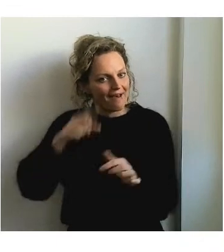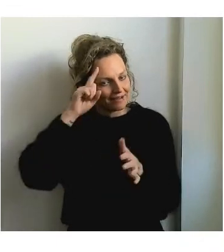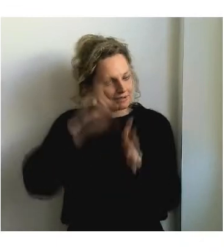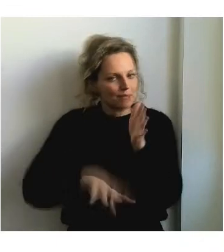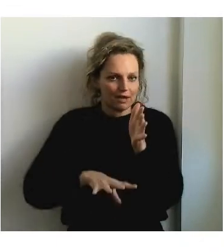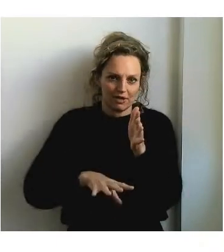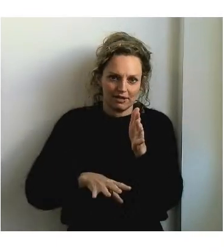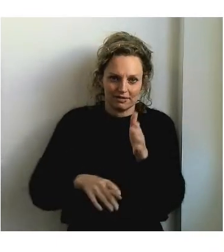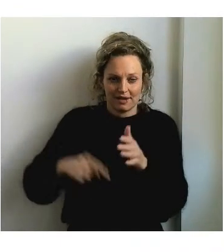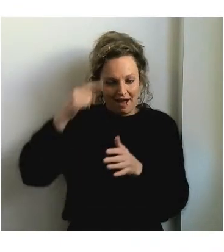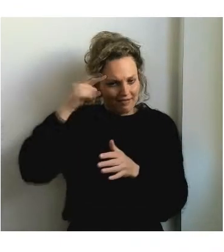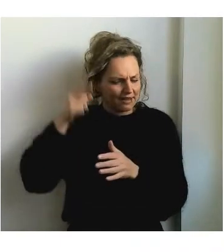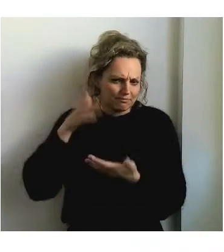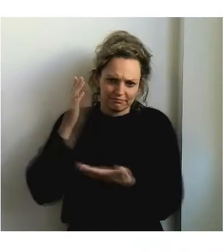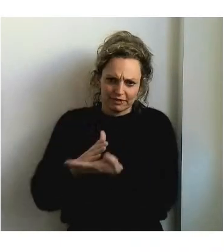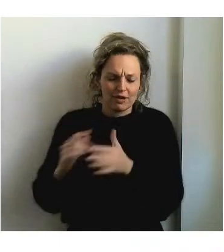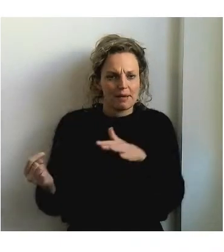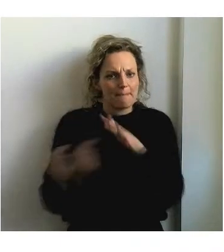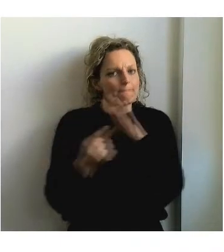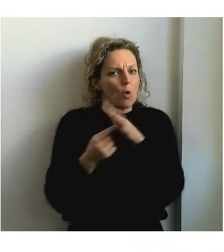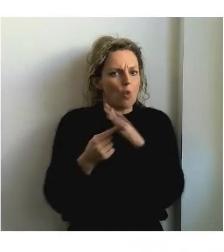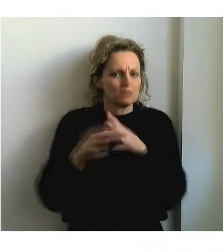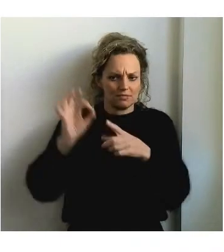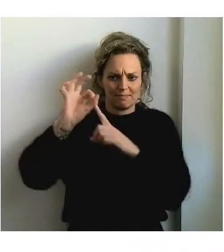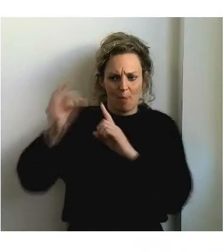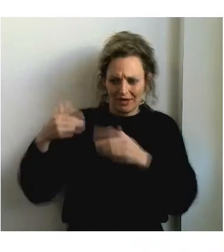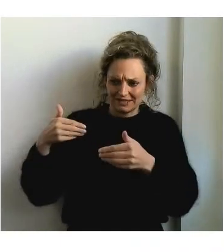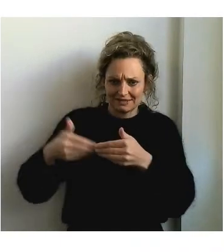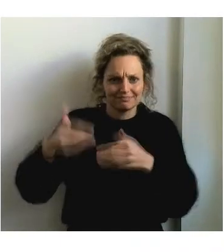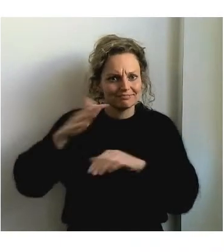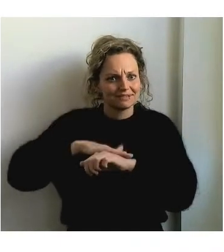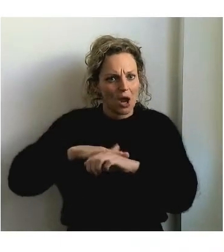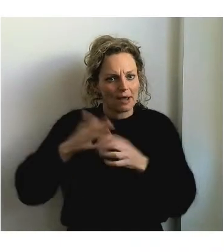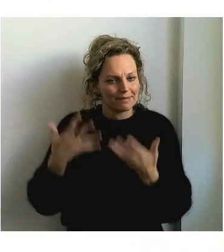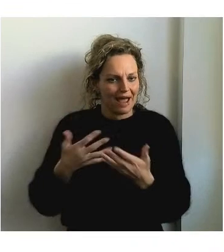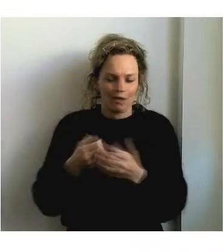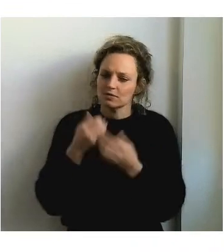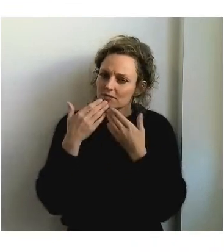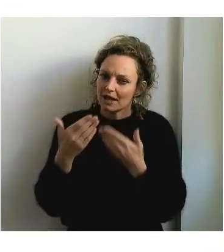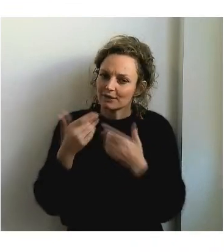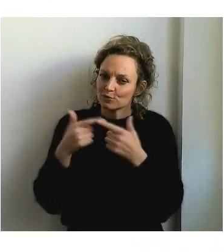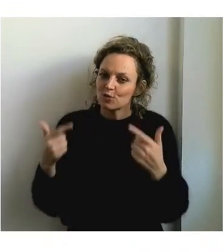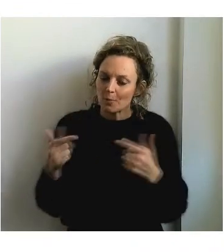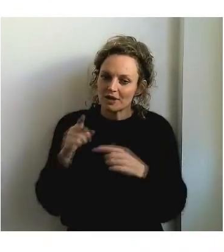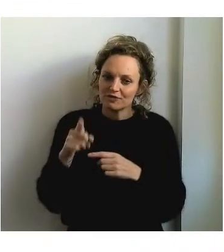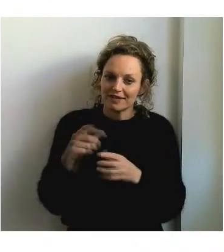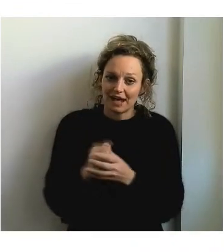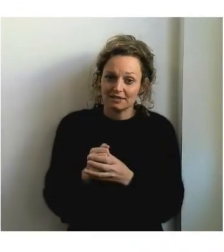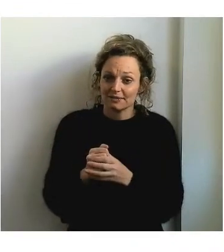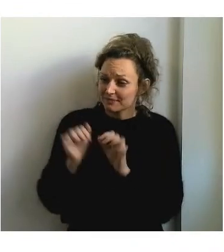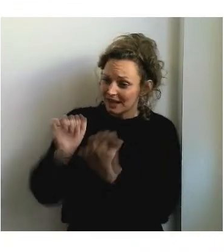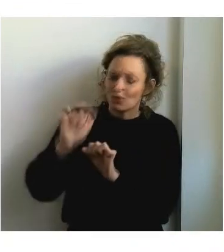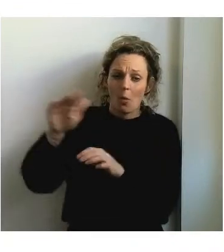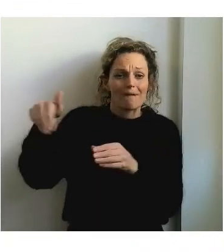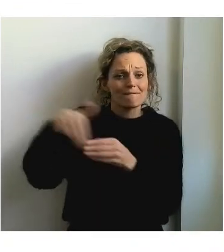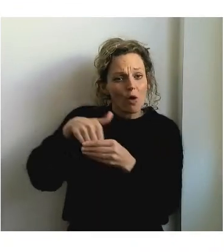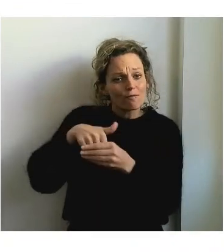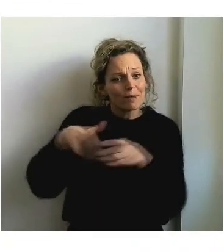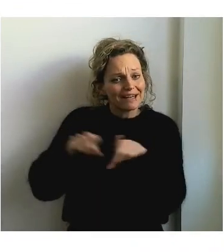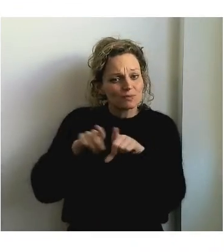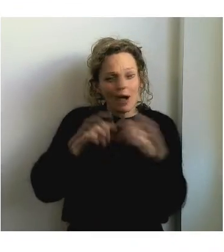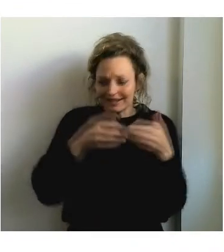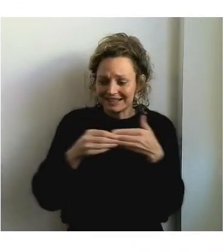point there, Shanna. Thank you very much for that. And thank you also for your involvement in being a disability confident leader. It's